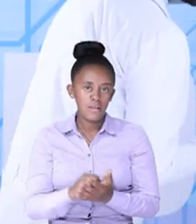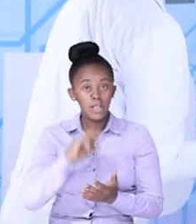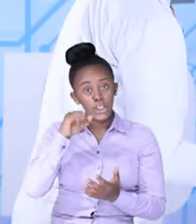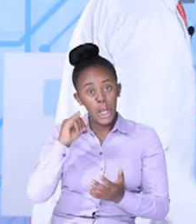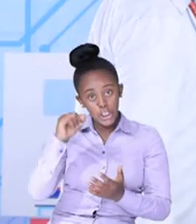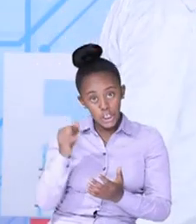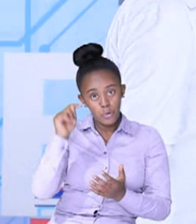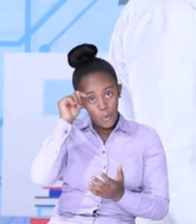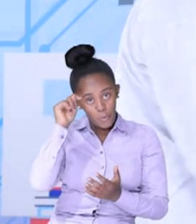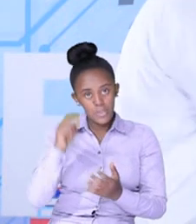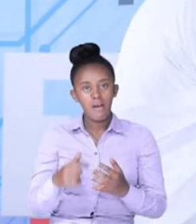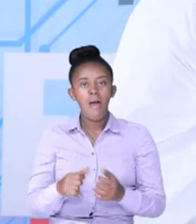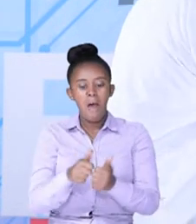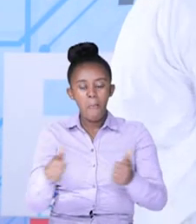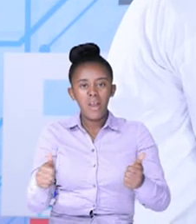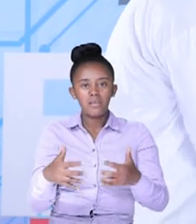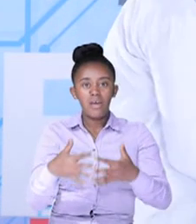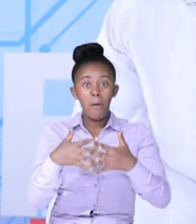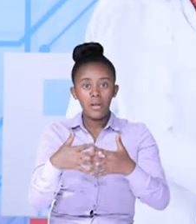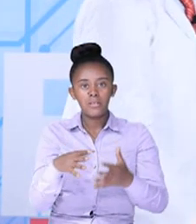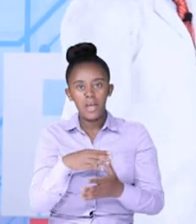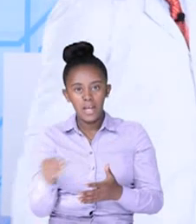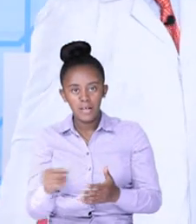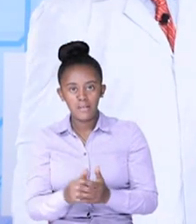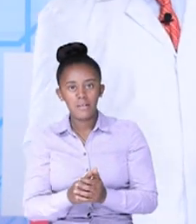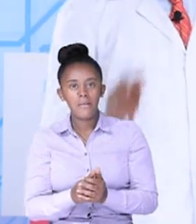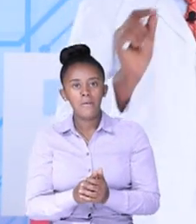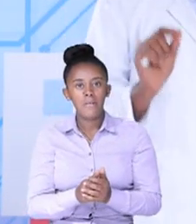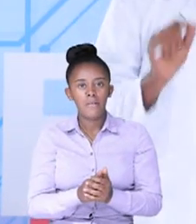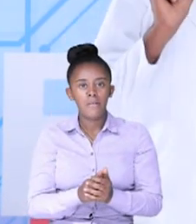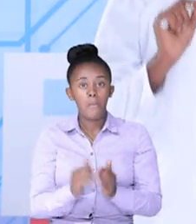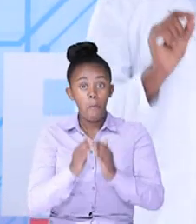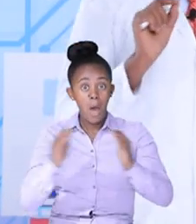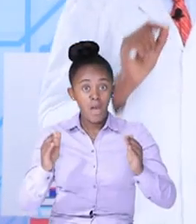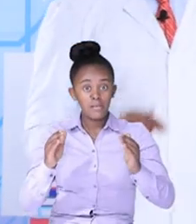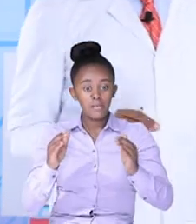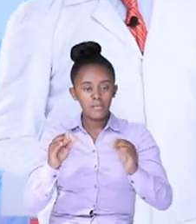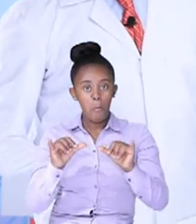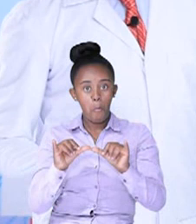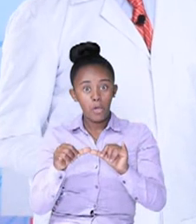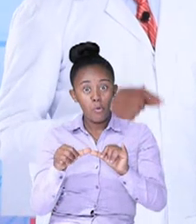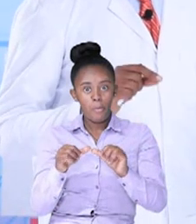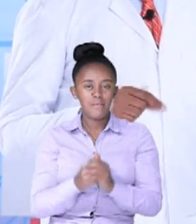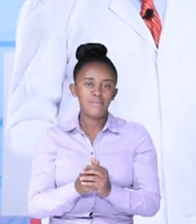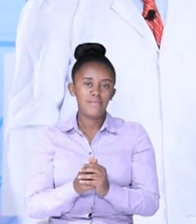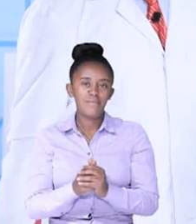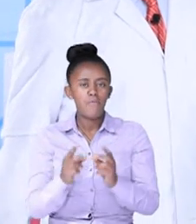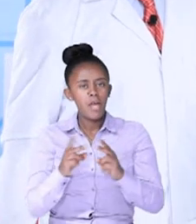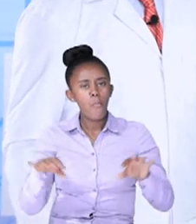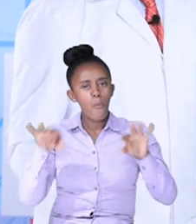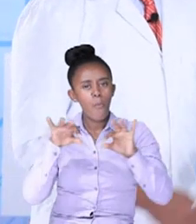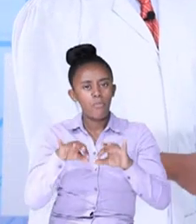J.J. Thomson's apparatus, and mass spectrometer. These are the most common and very important